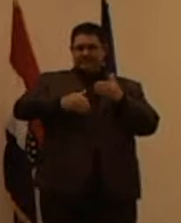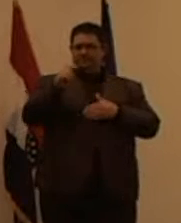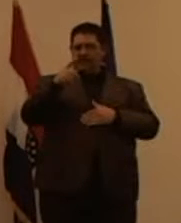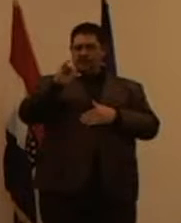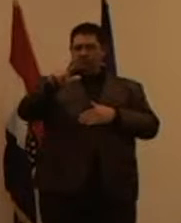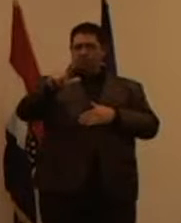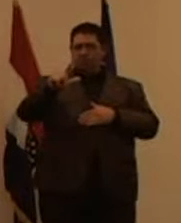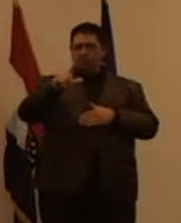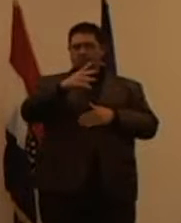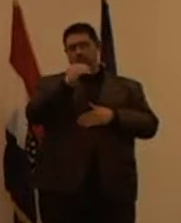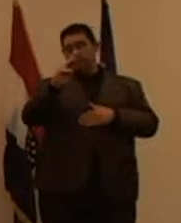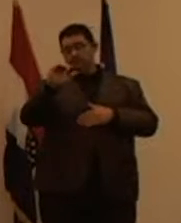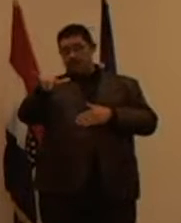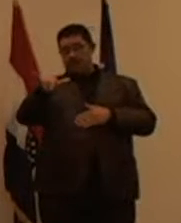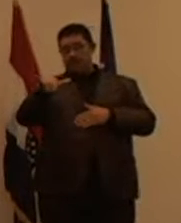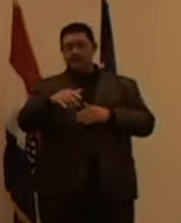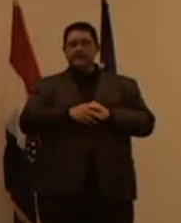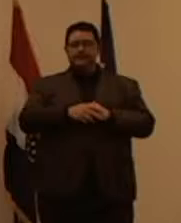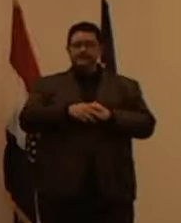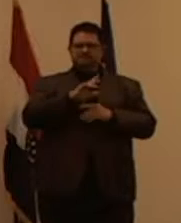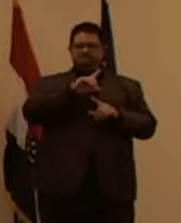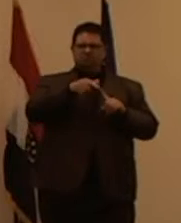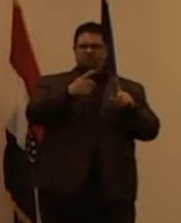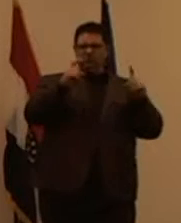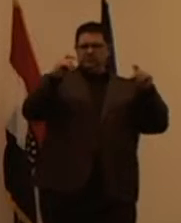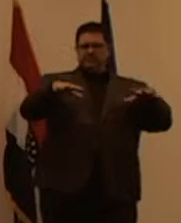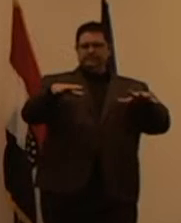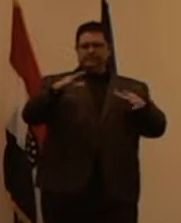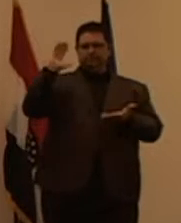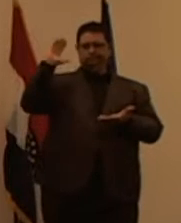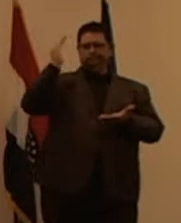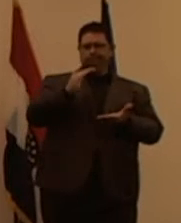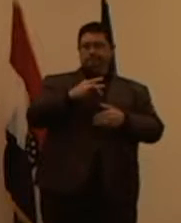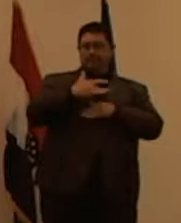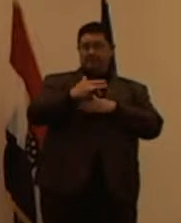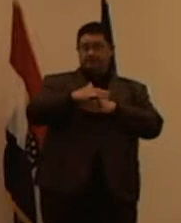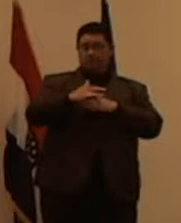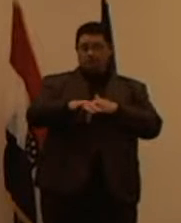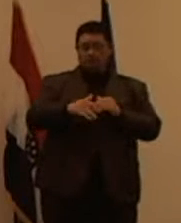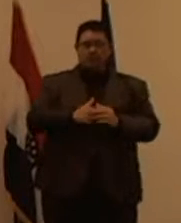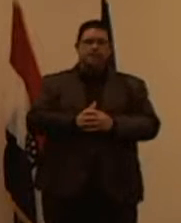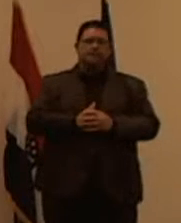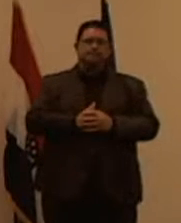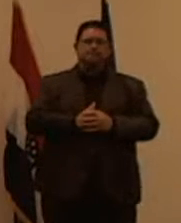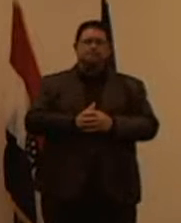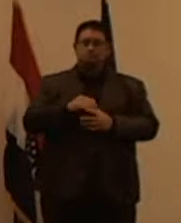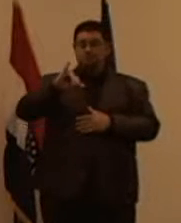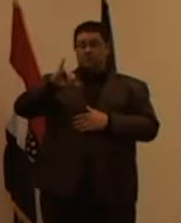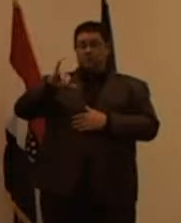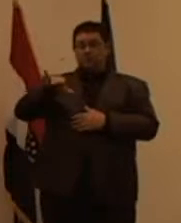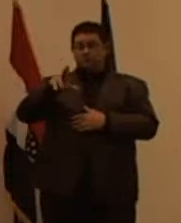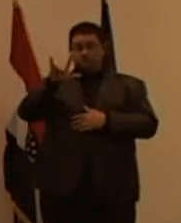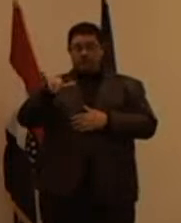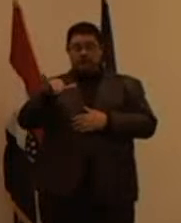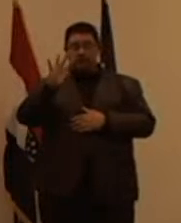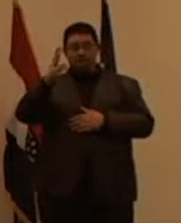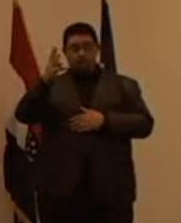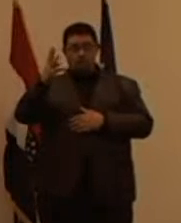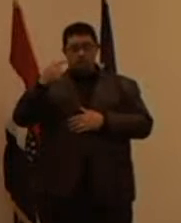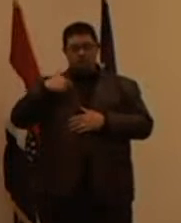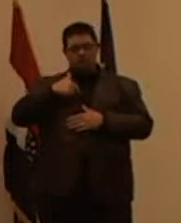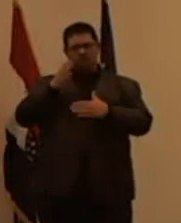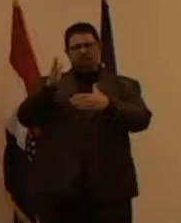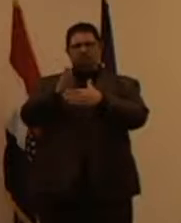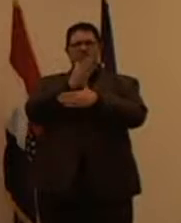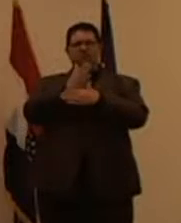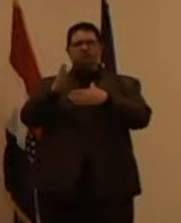and all of May, when testing was less available. As of July 4th, we are averaging